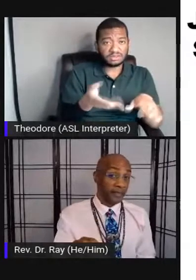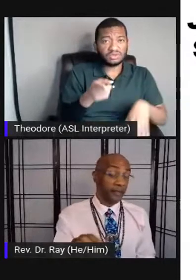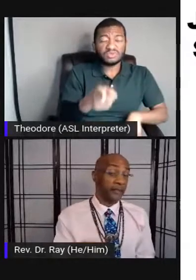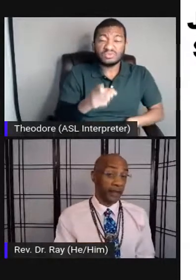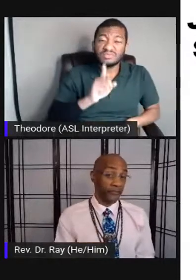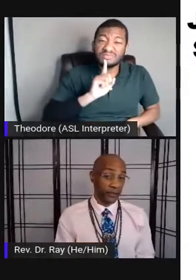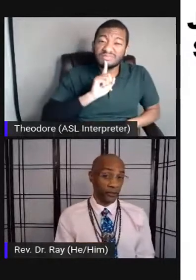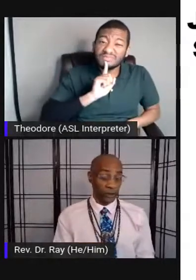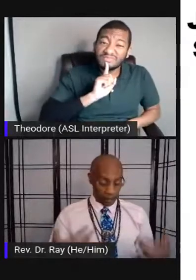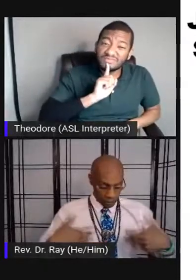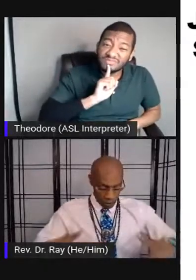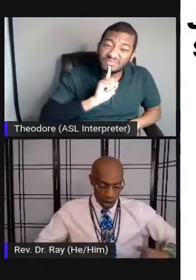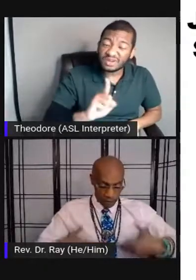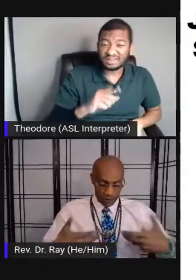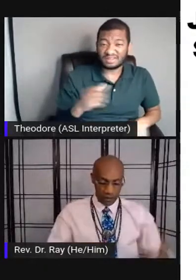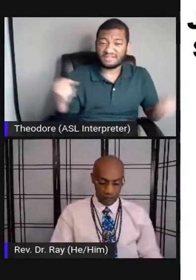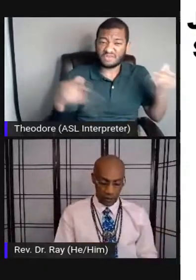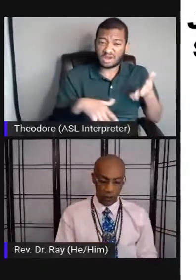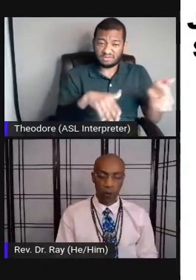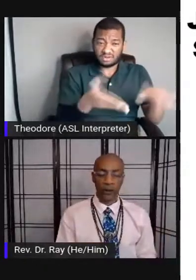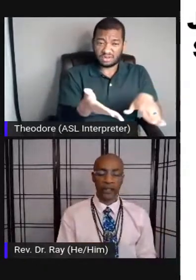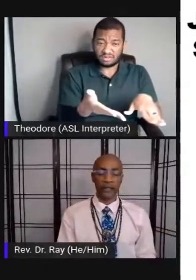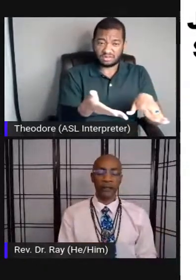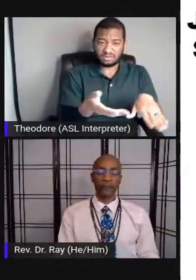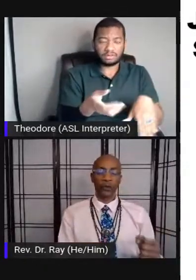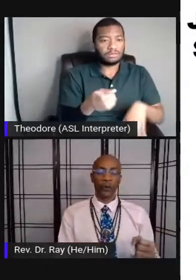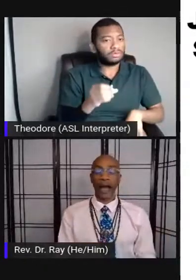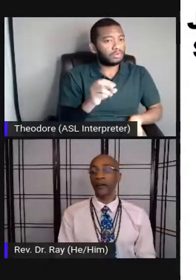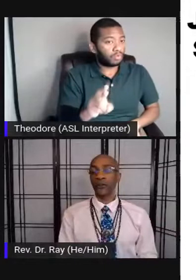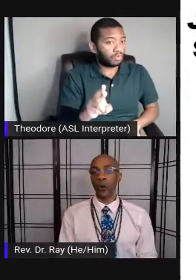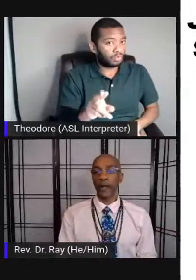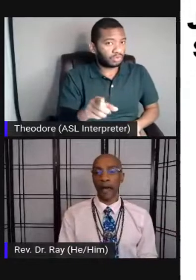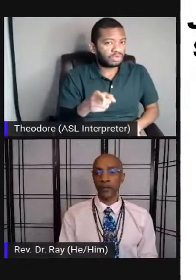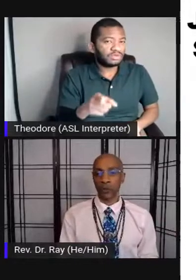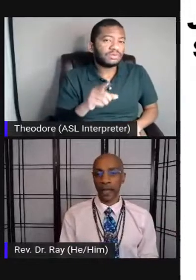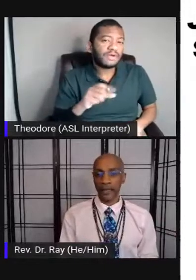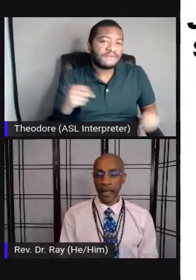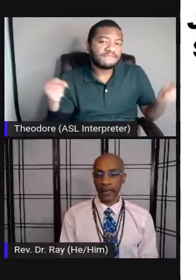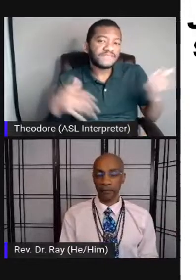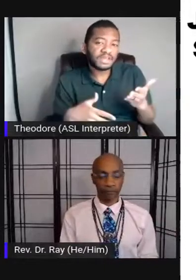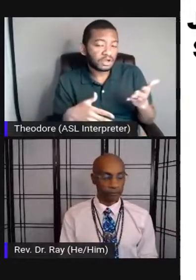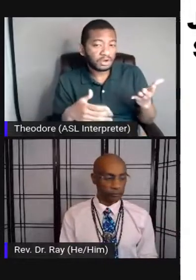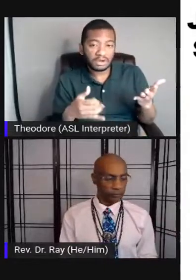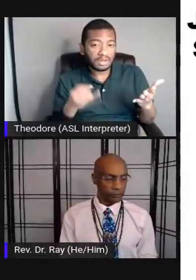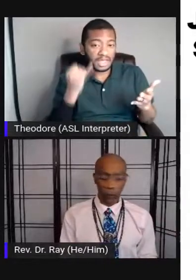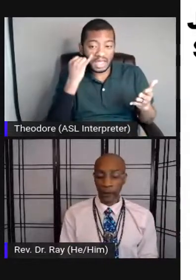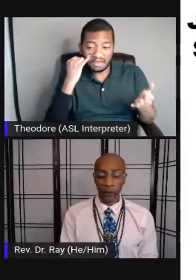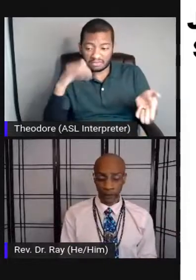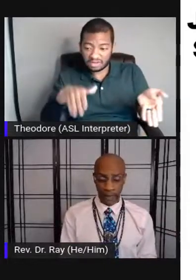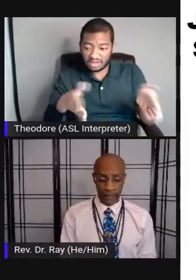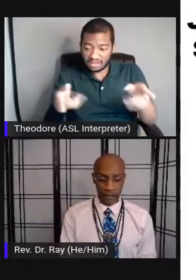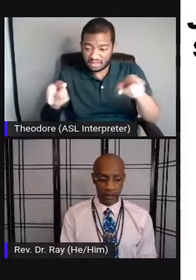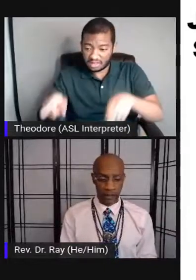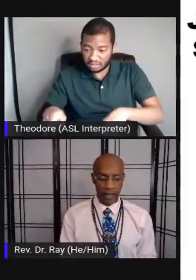death that fear, you know, causes us to fear? Or is it, well, I don't know what happens when I die or